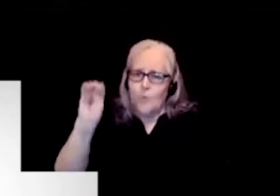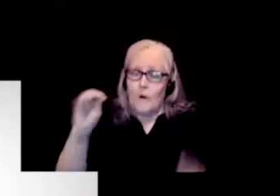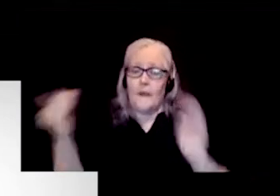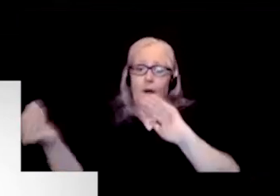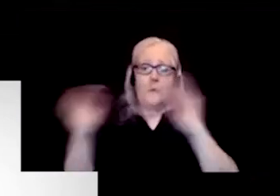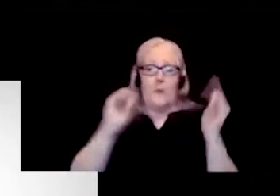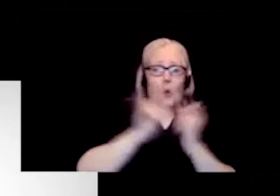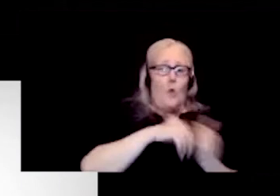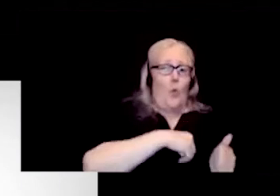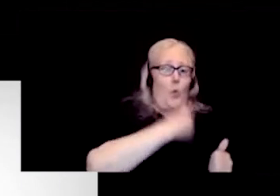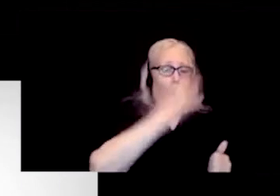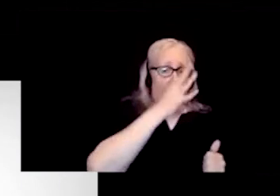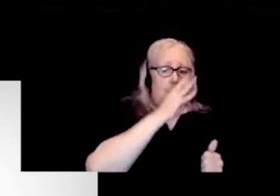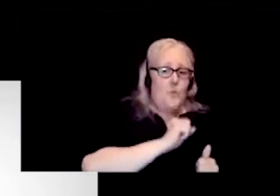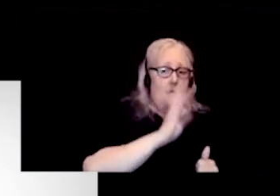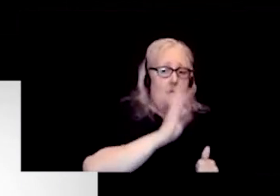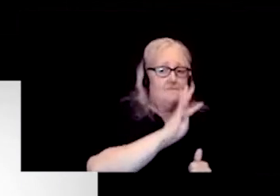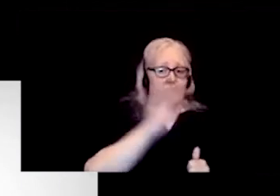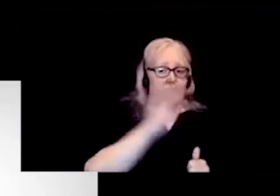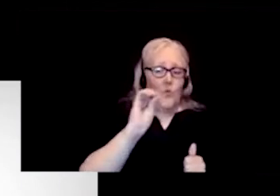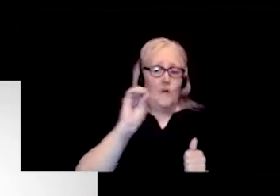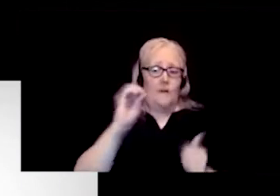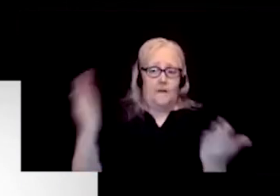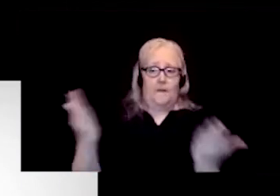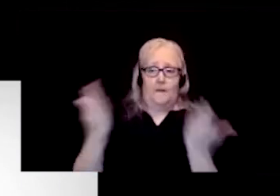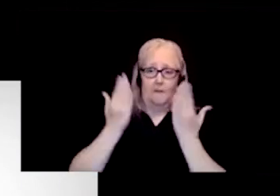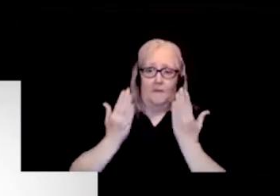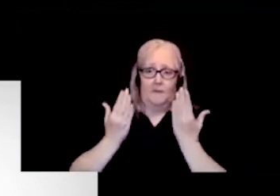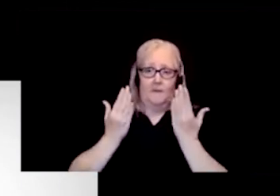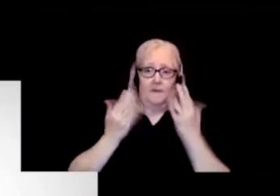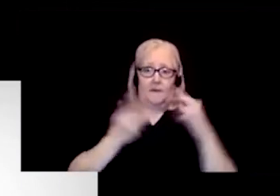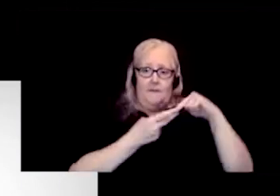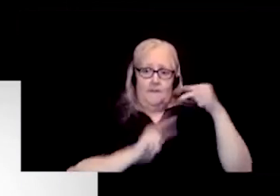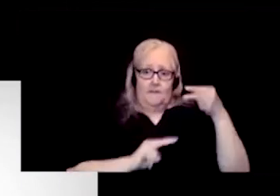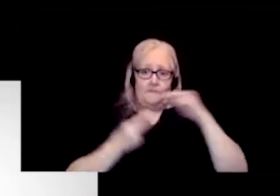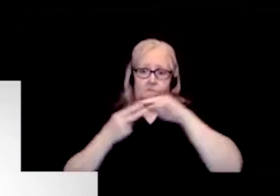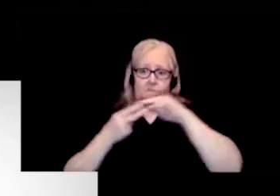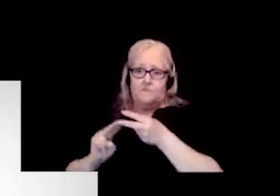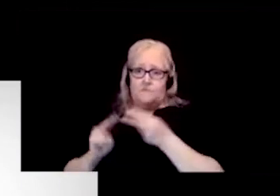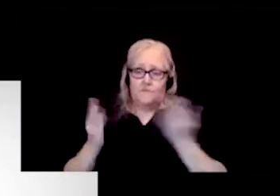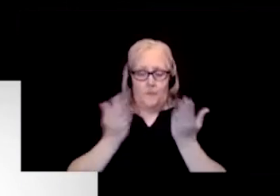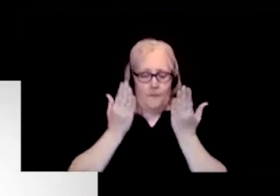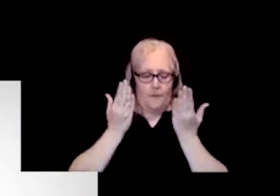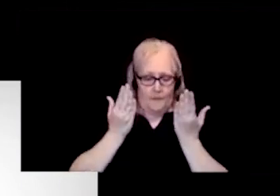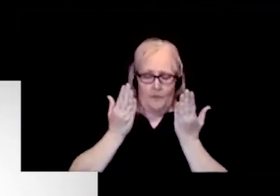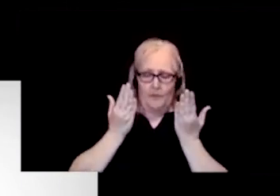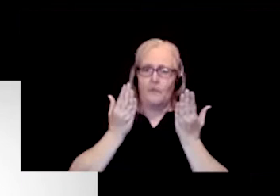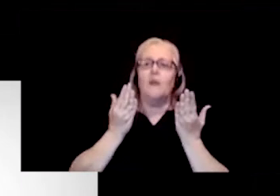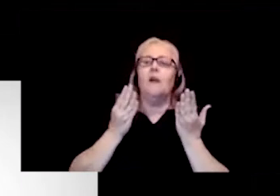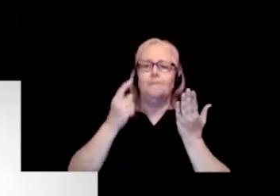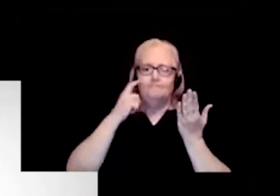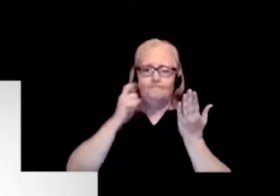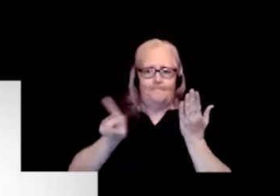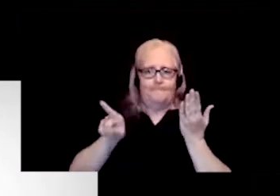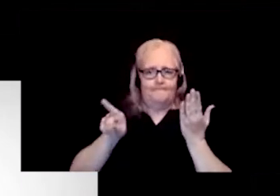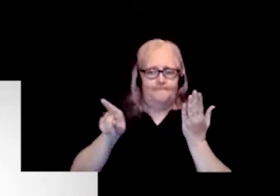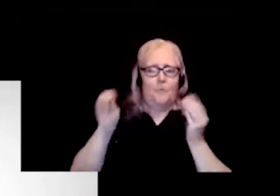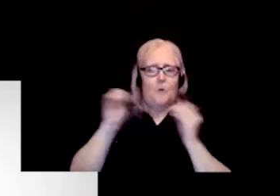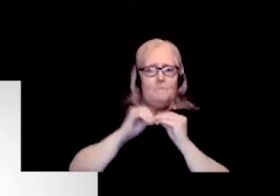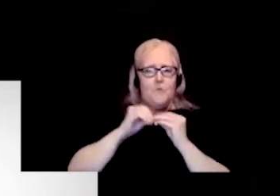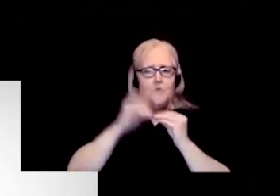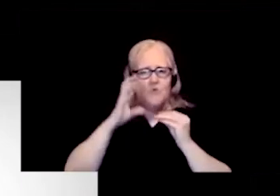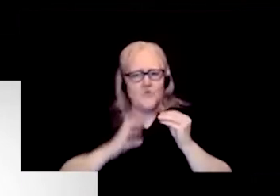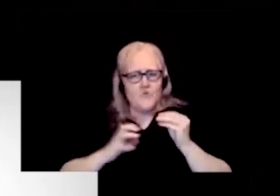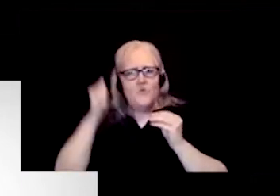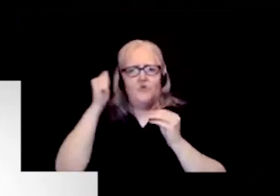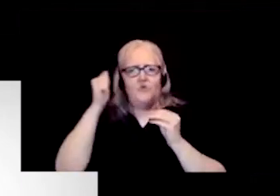40, oftentimes what they see in these bodies, looking at the telomeres, is advanced aging. So what should be a 40-year-old body